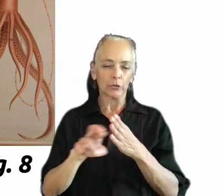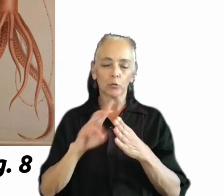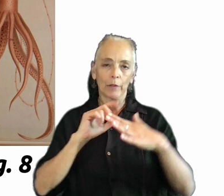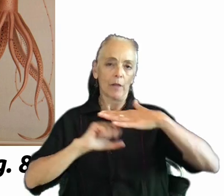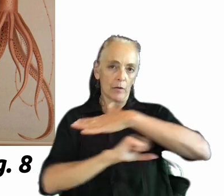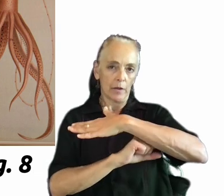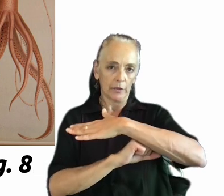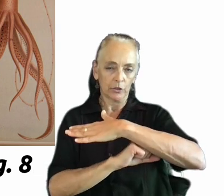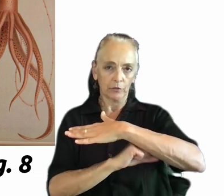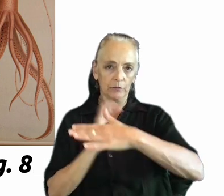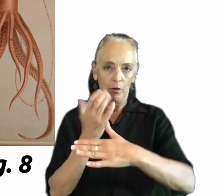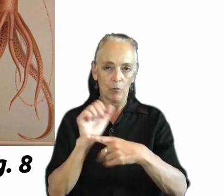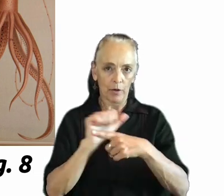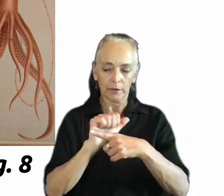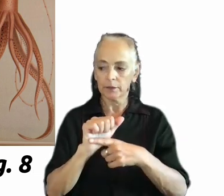practice